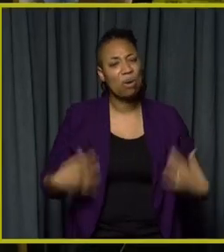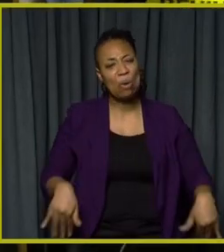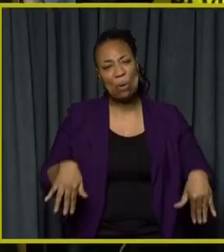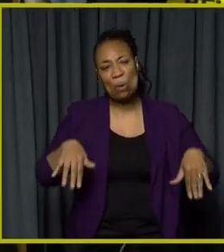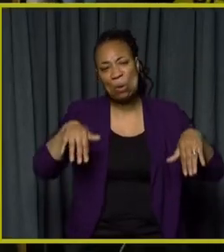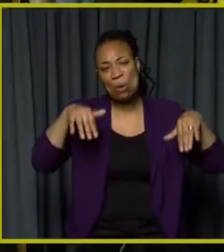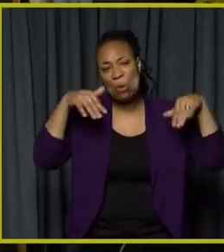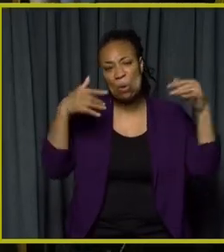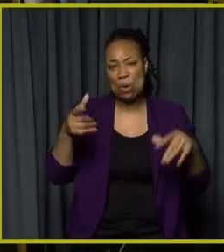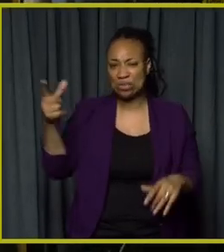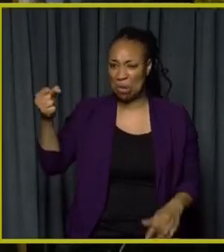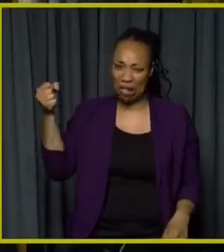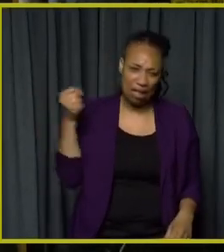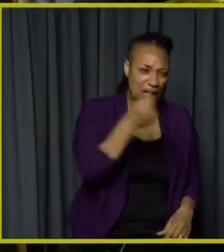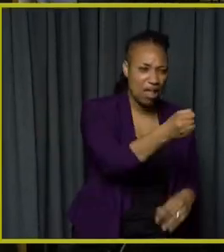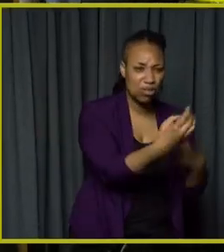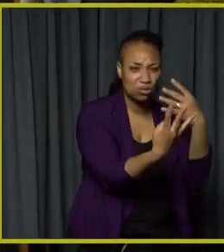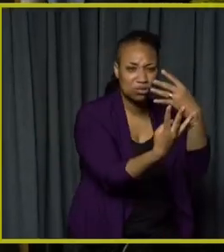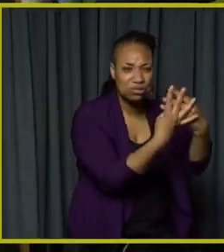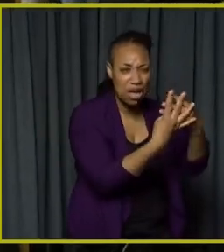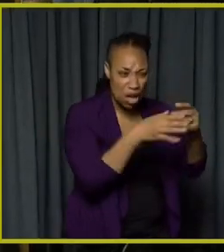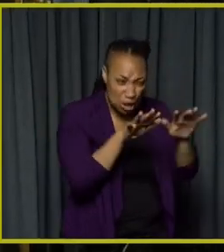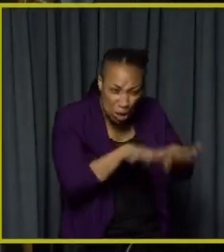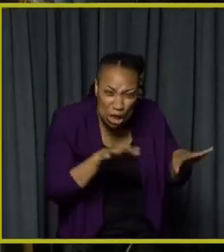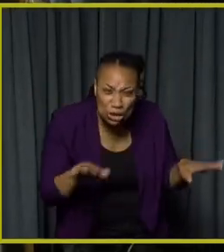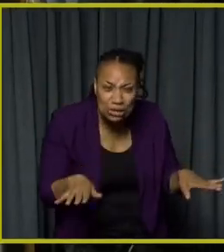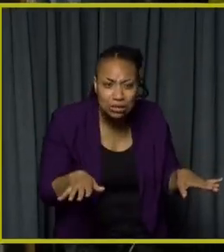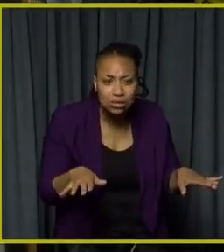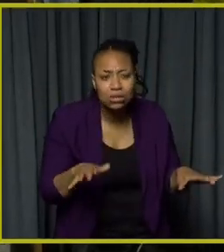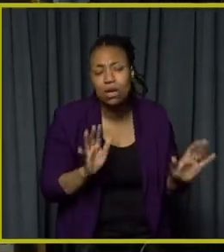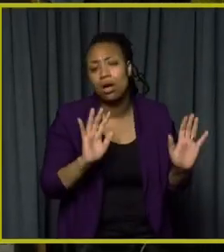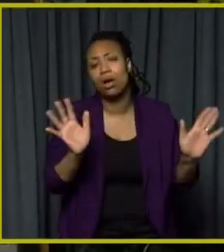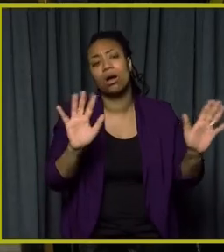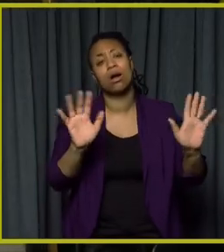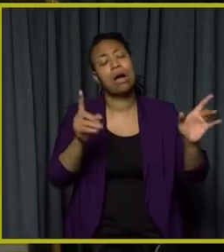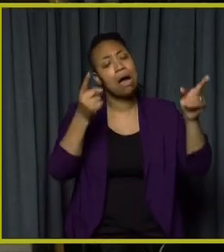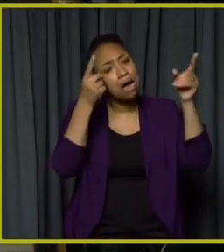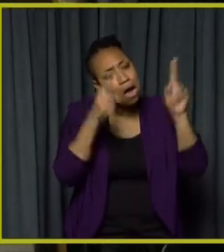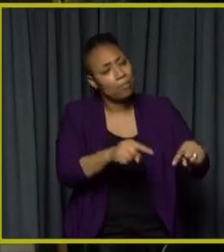somebody's detaining the children, and it's gone on.